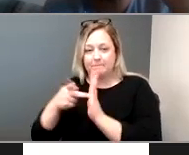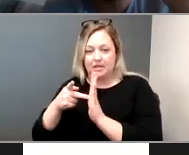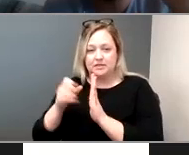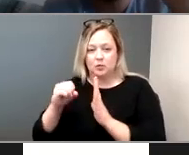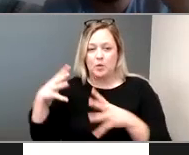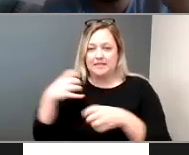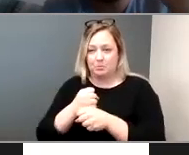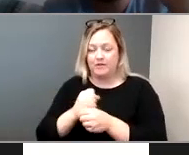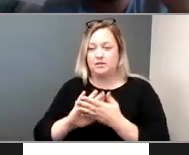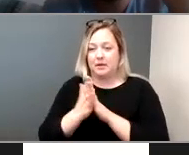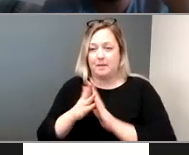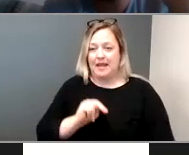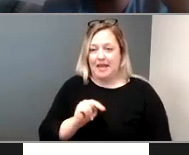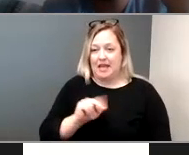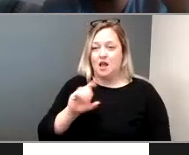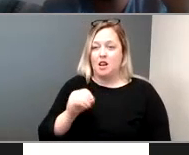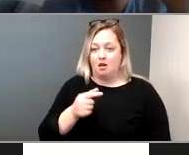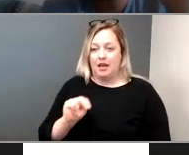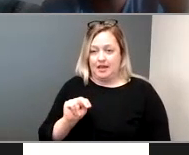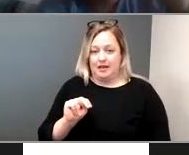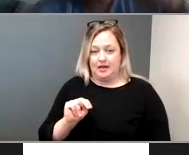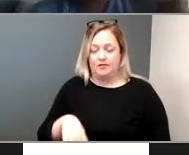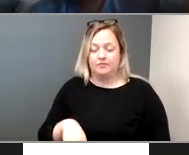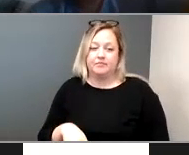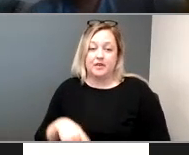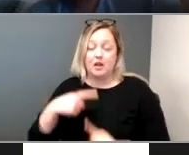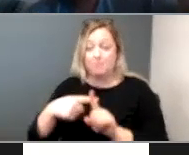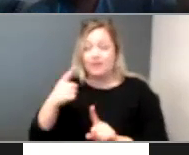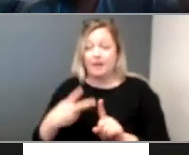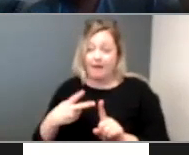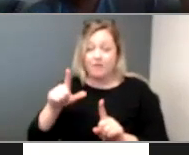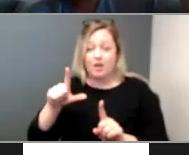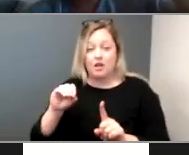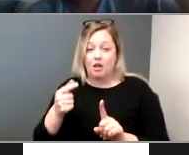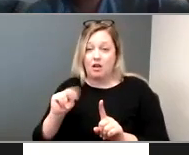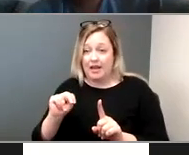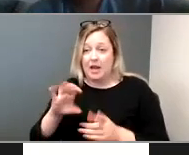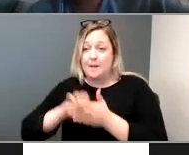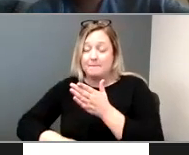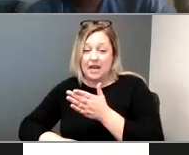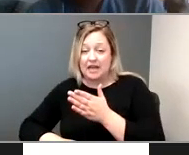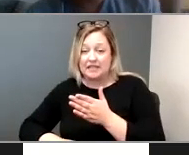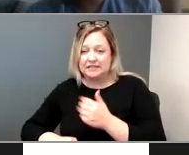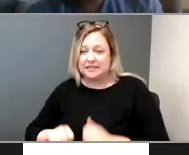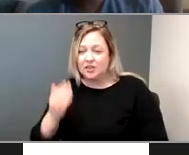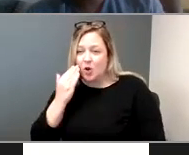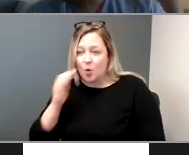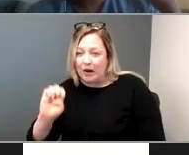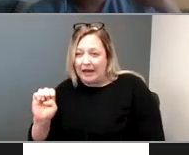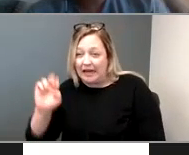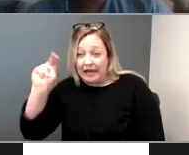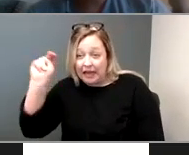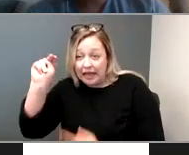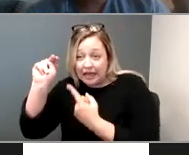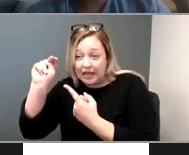n plus half log n, minus of log e to the power of n. We can assume that our base is e.